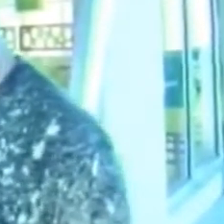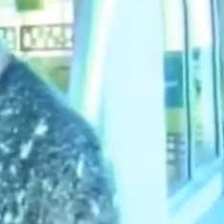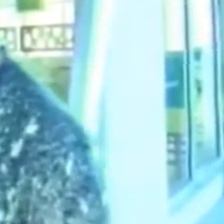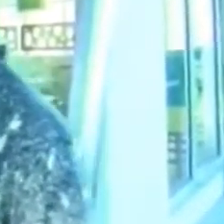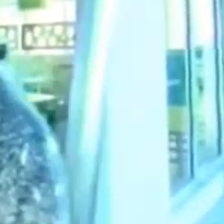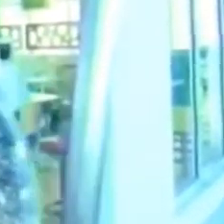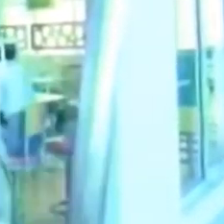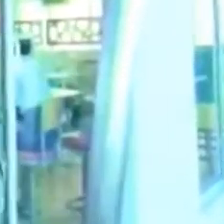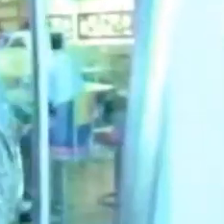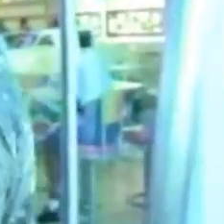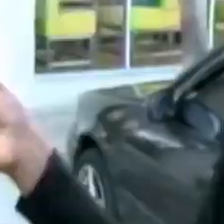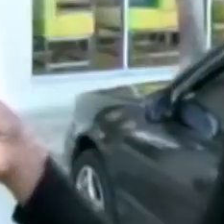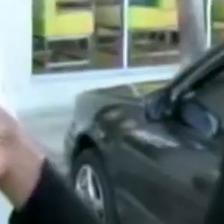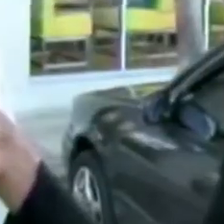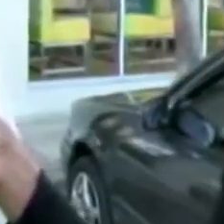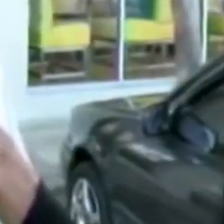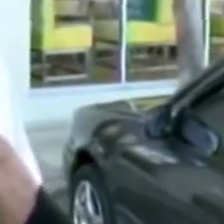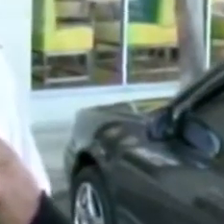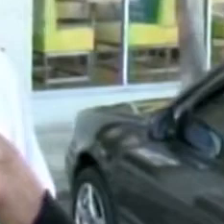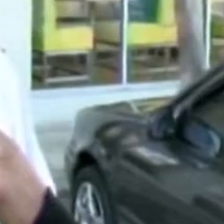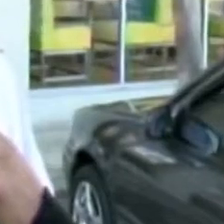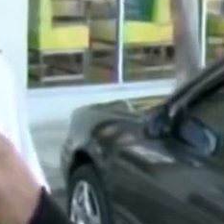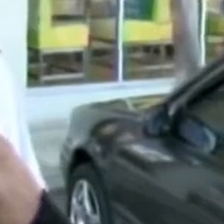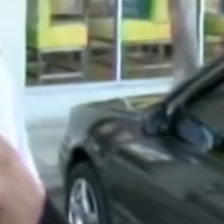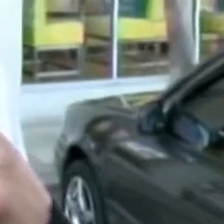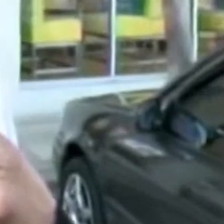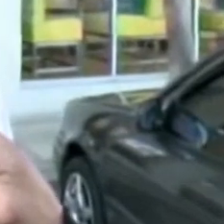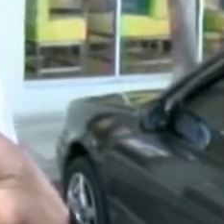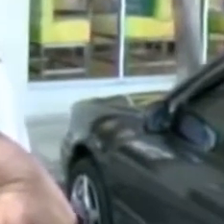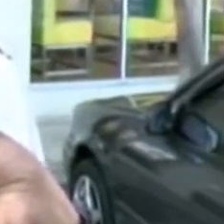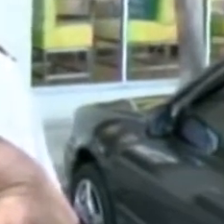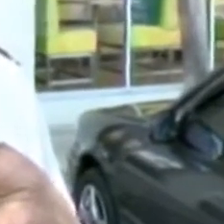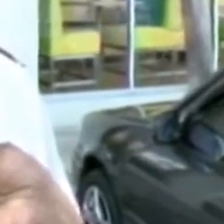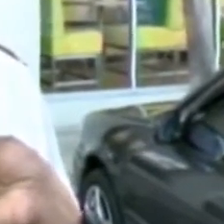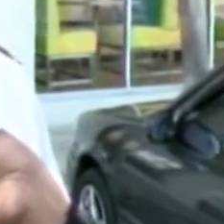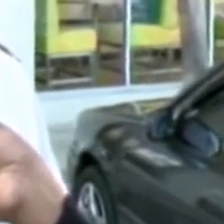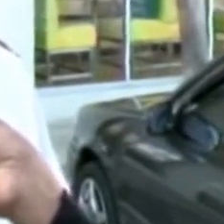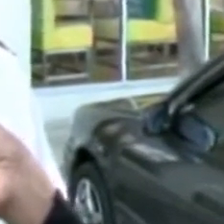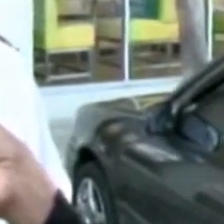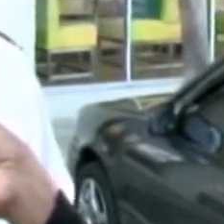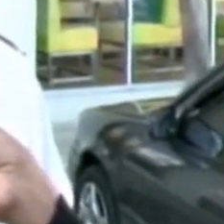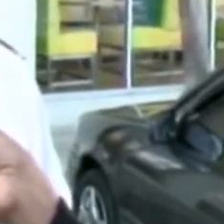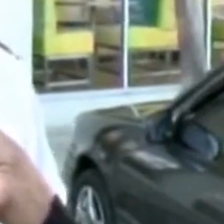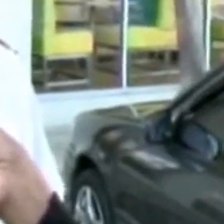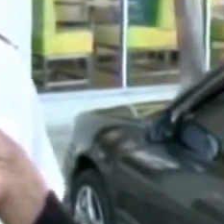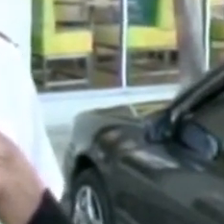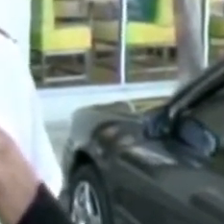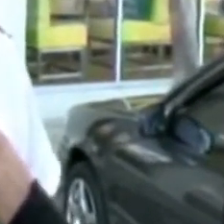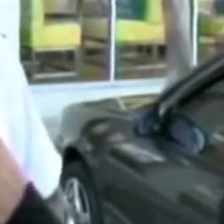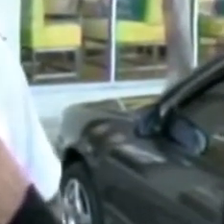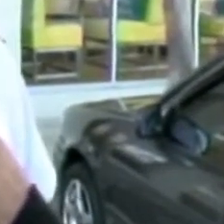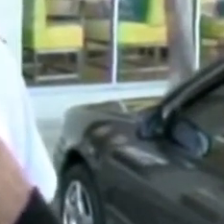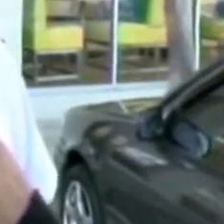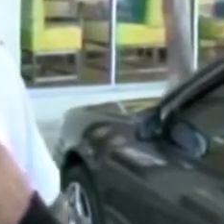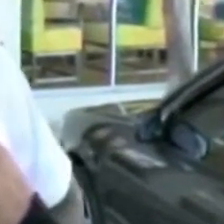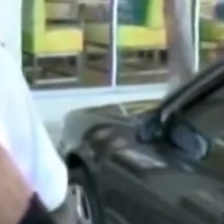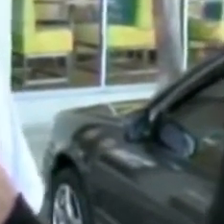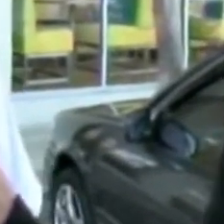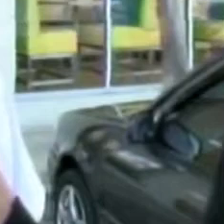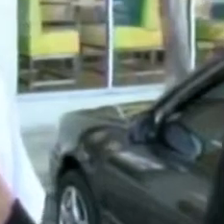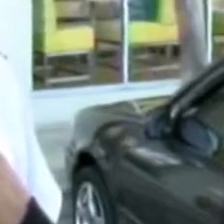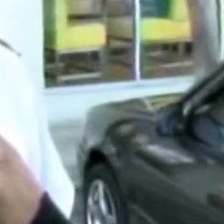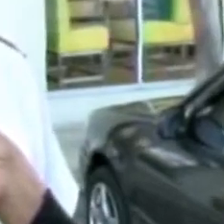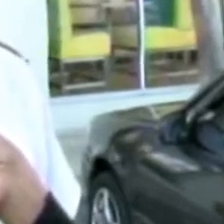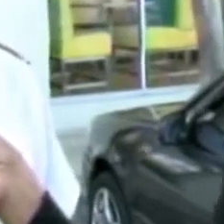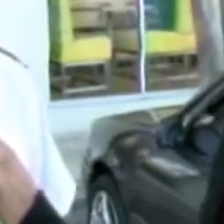and get your food. I got two snack boxes. And I think it's really good that you get extra